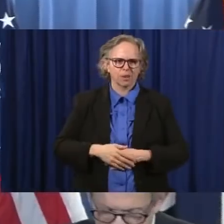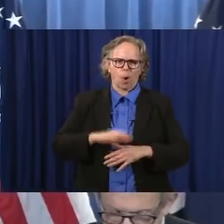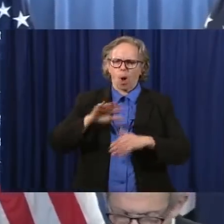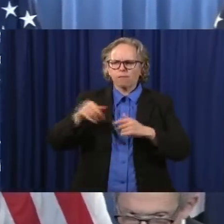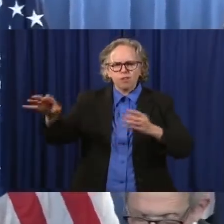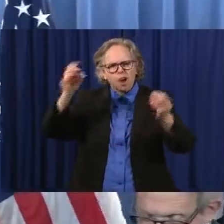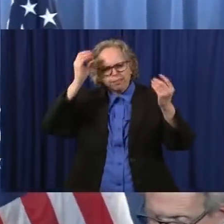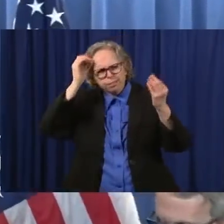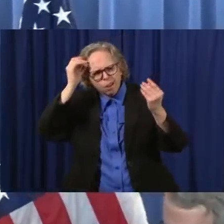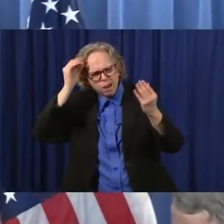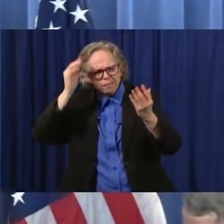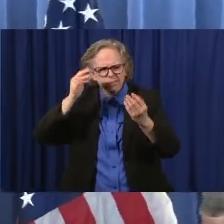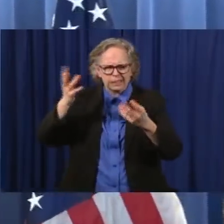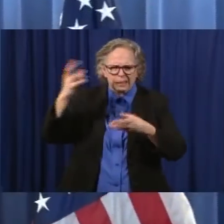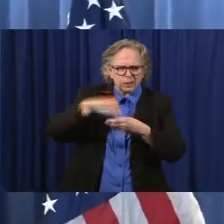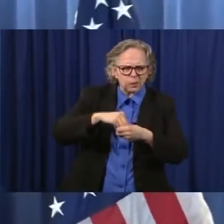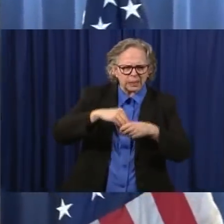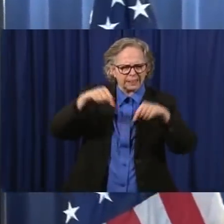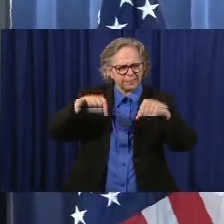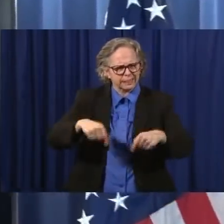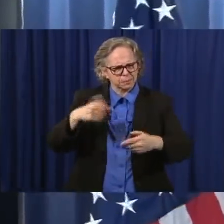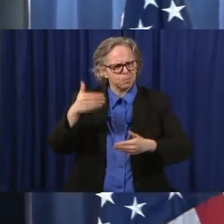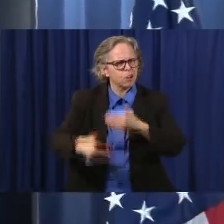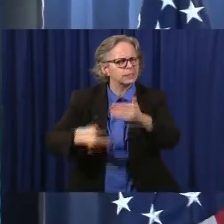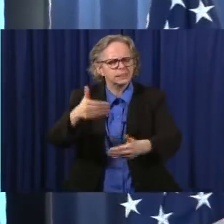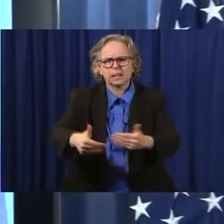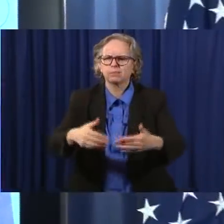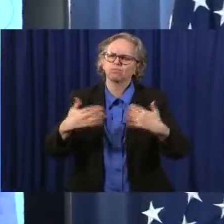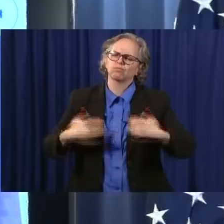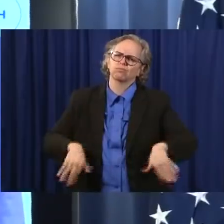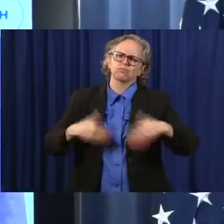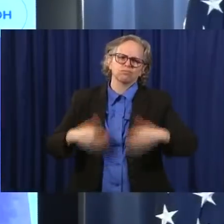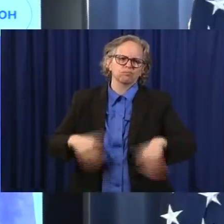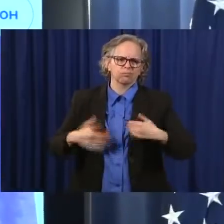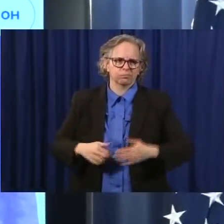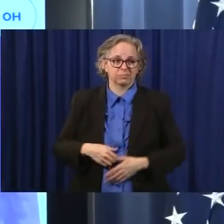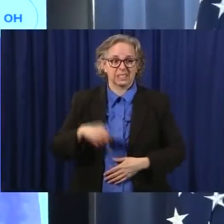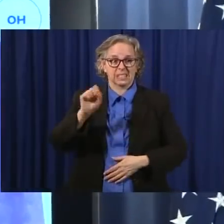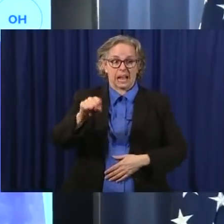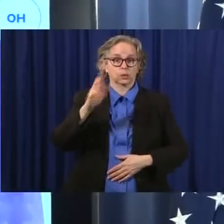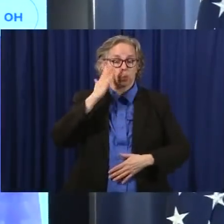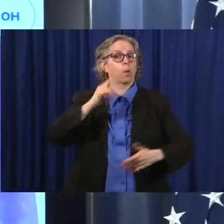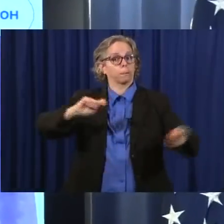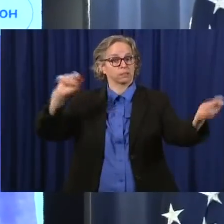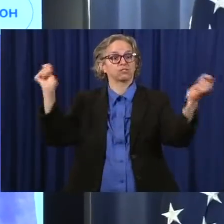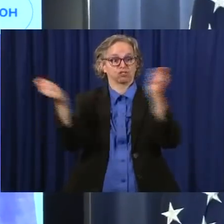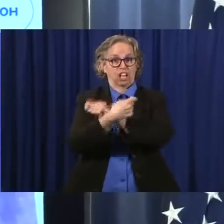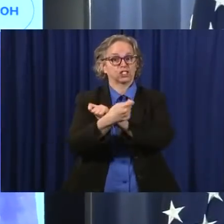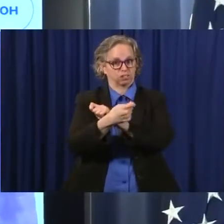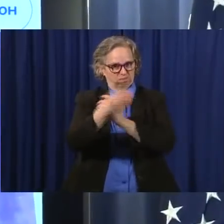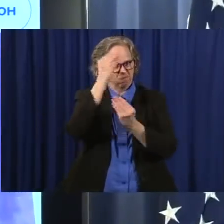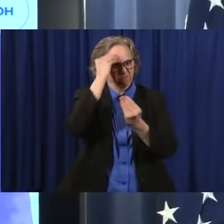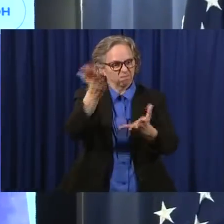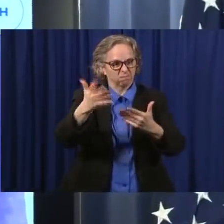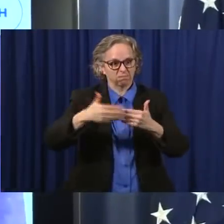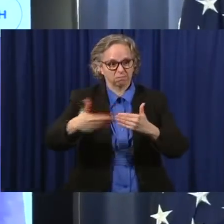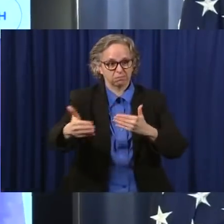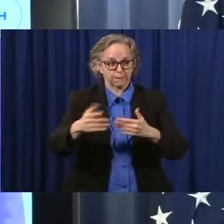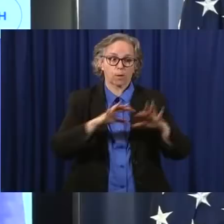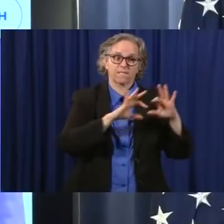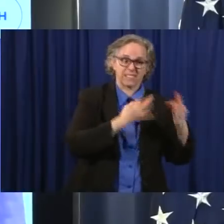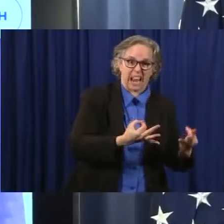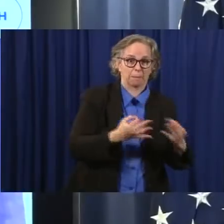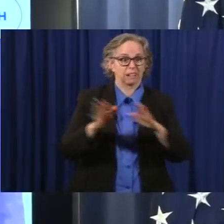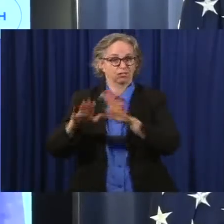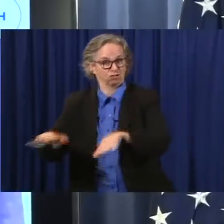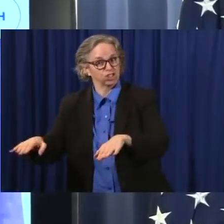that you put into this. There will be changes at child care centers for families and for children. Starting right